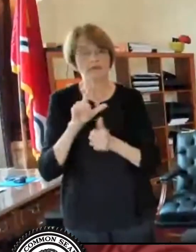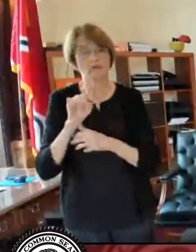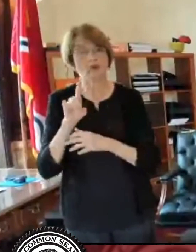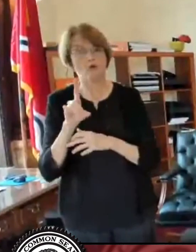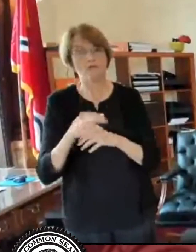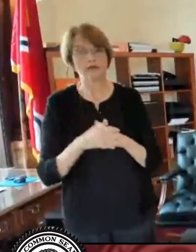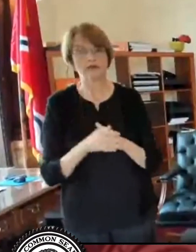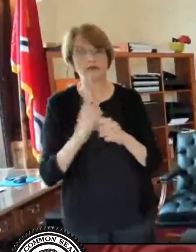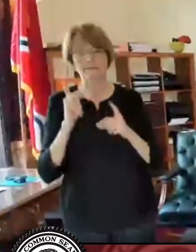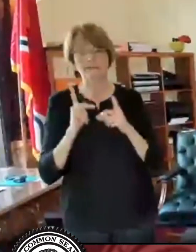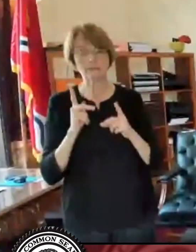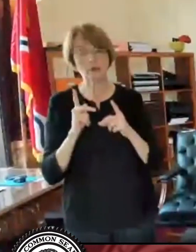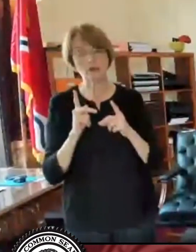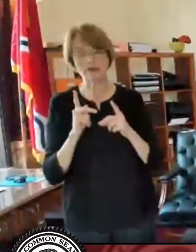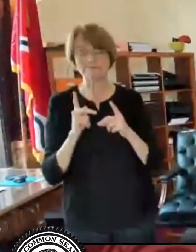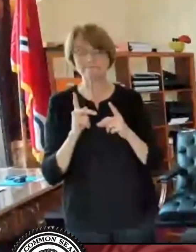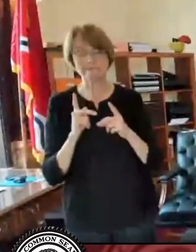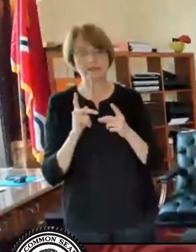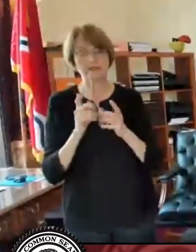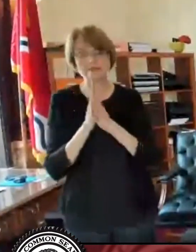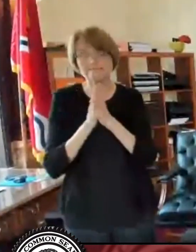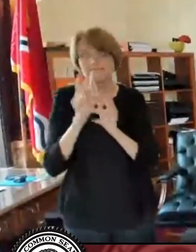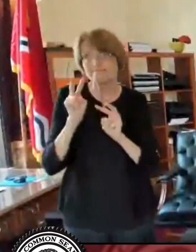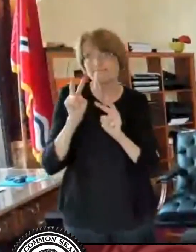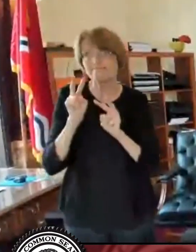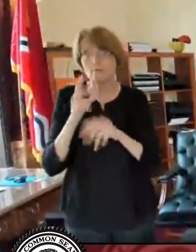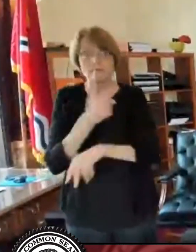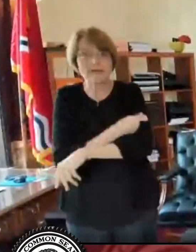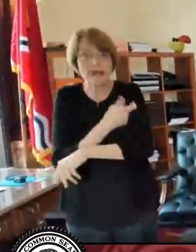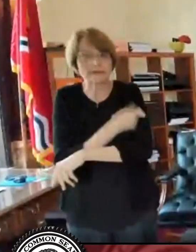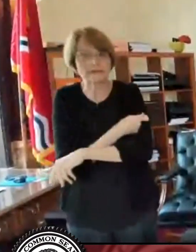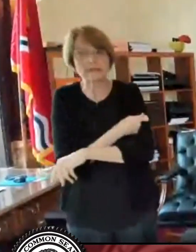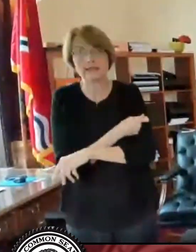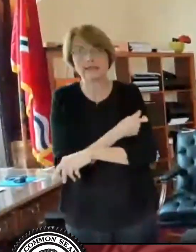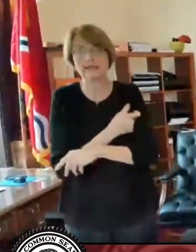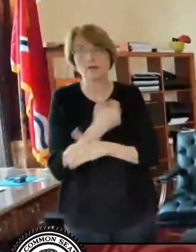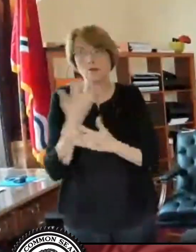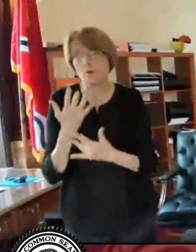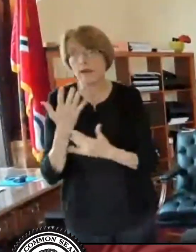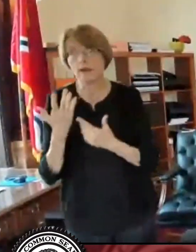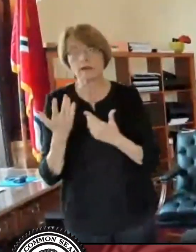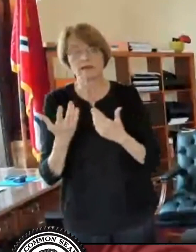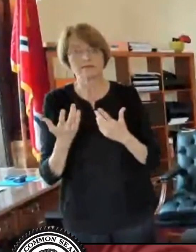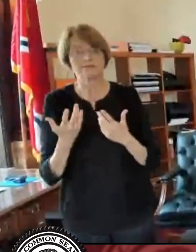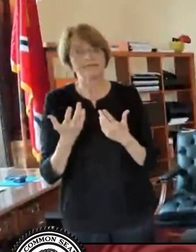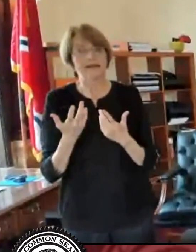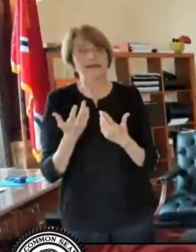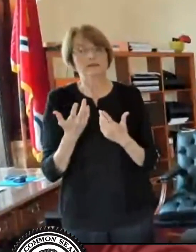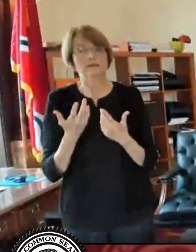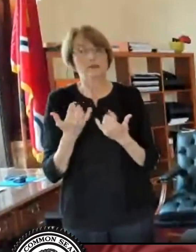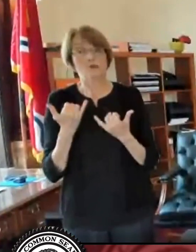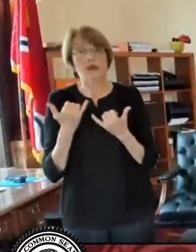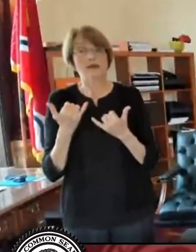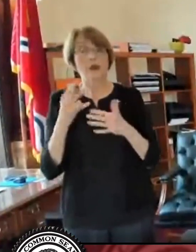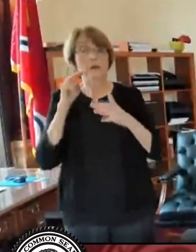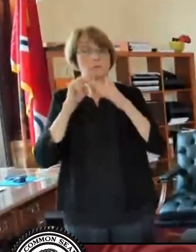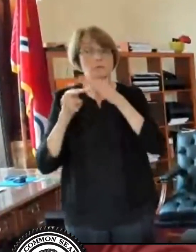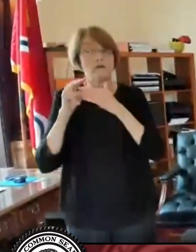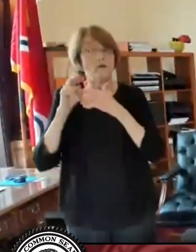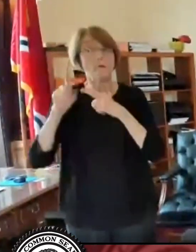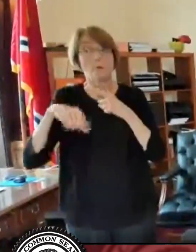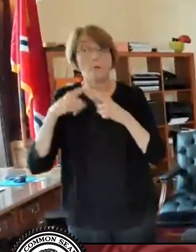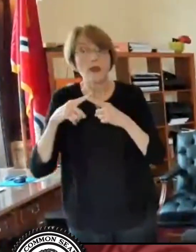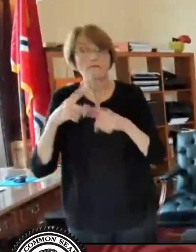is concerned about a vaccine, and you know, it's really too early, I think, to make any predictions about that,